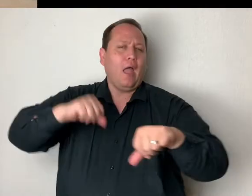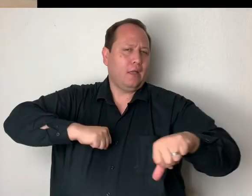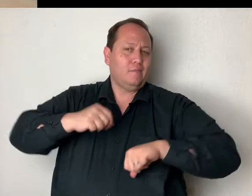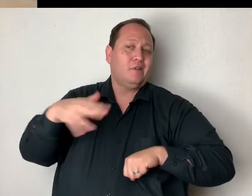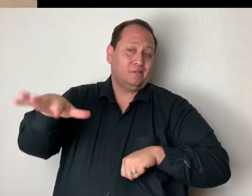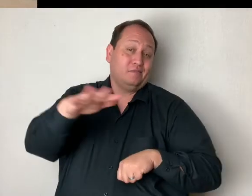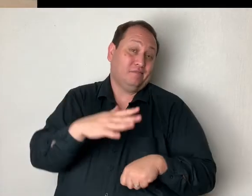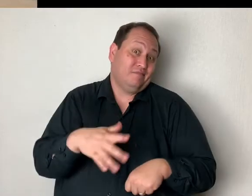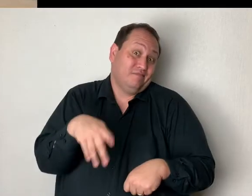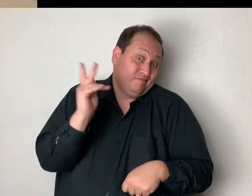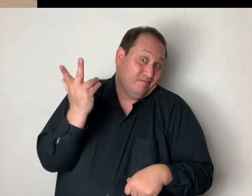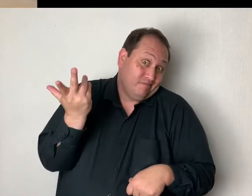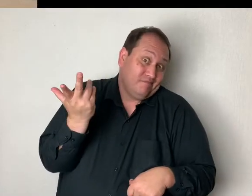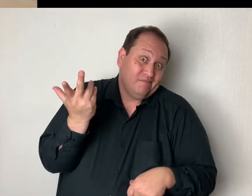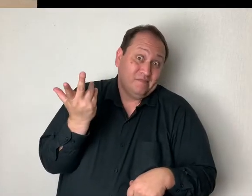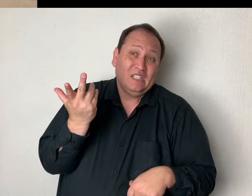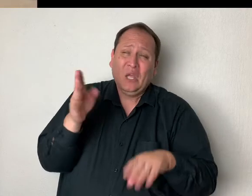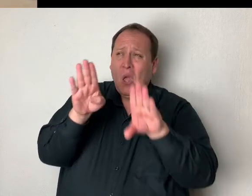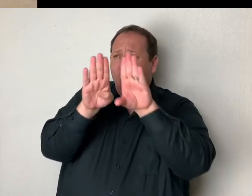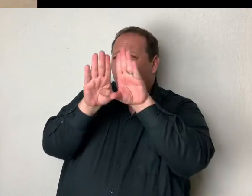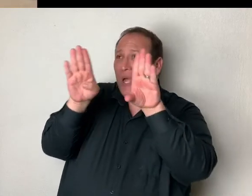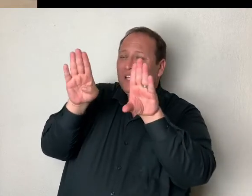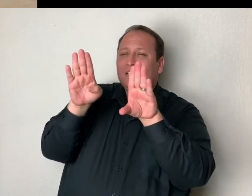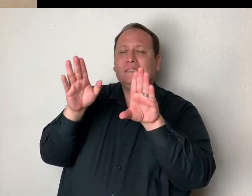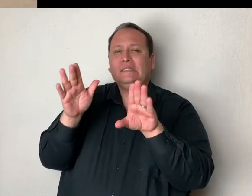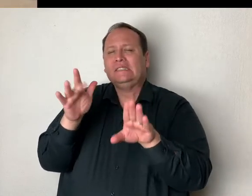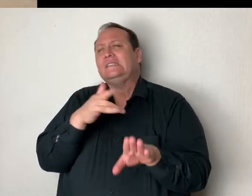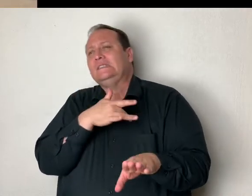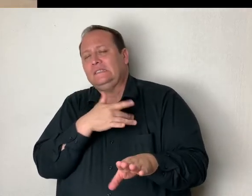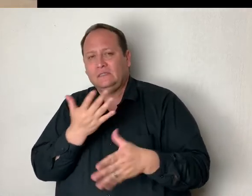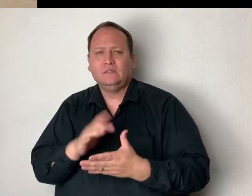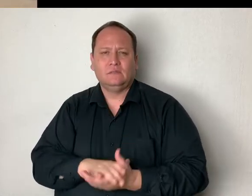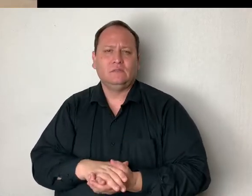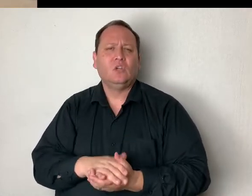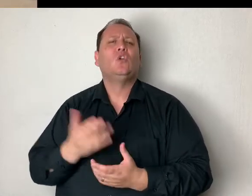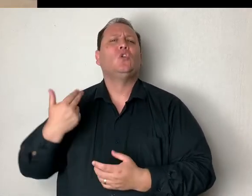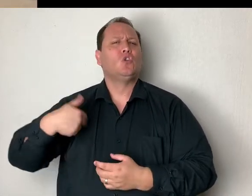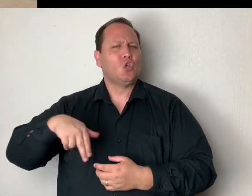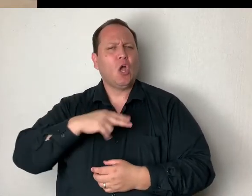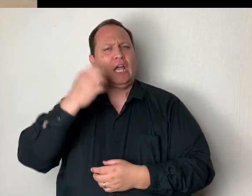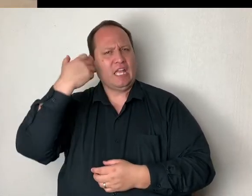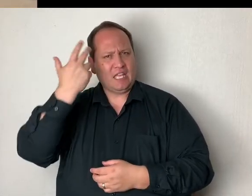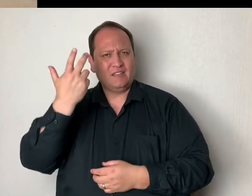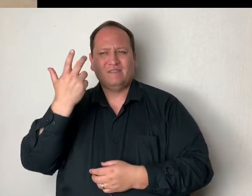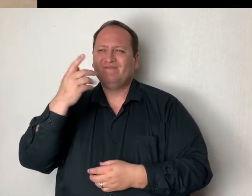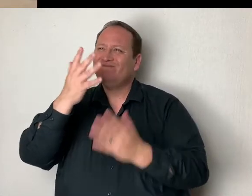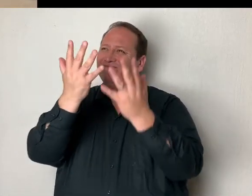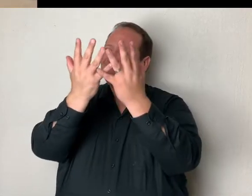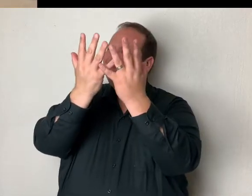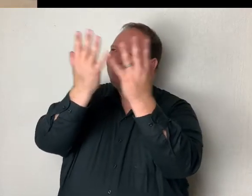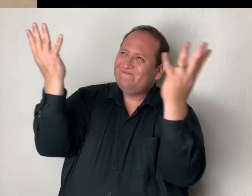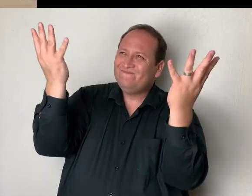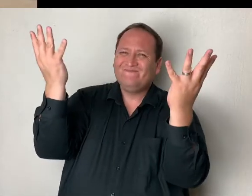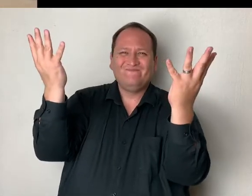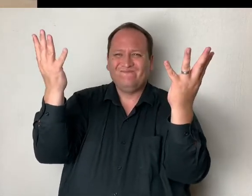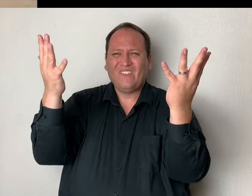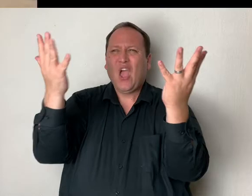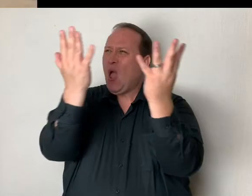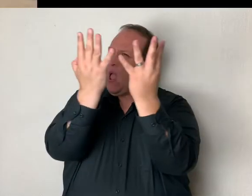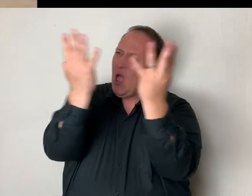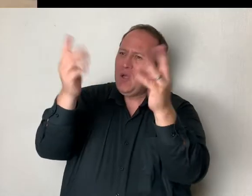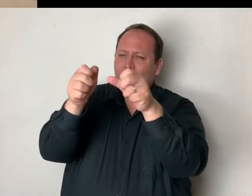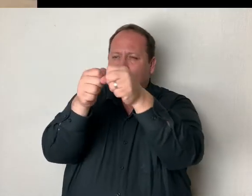big wound. But so we intend to turn this little crack we made in the wall into a